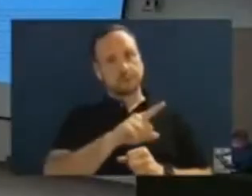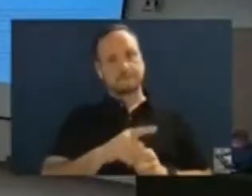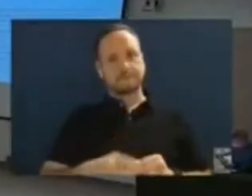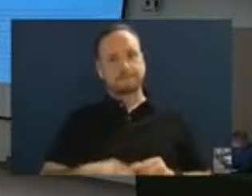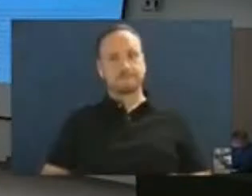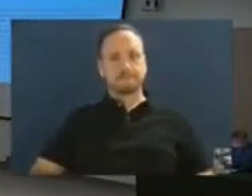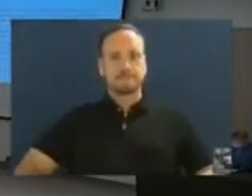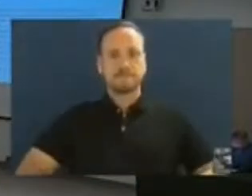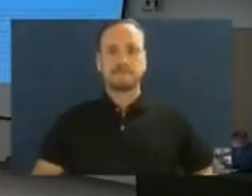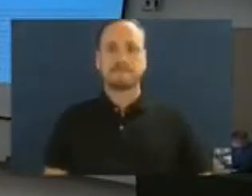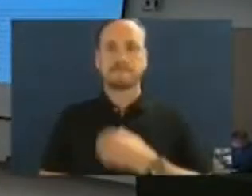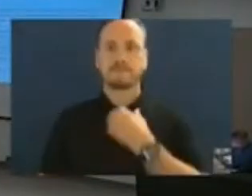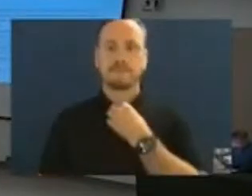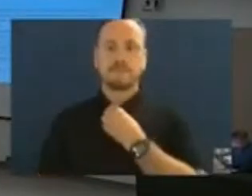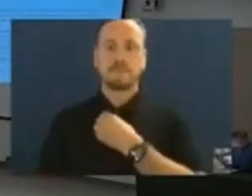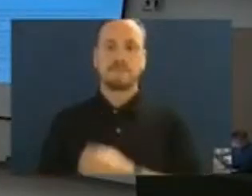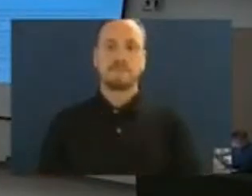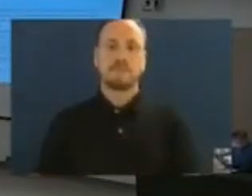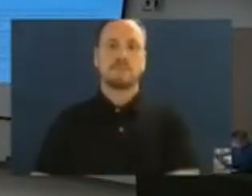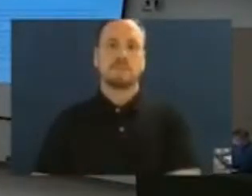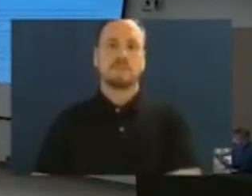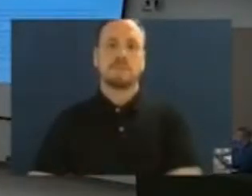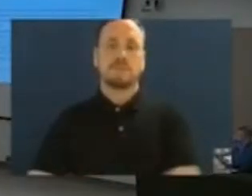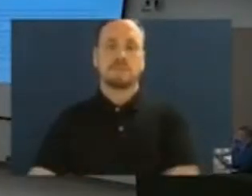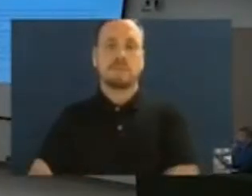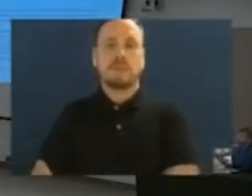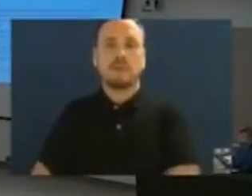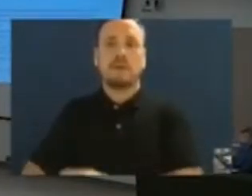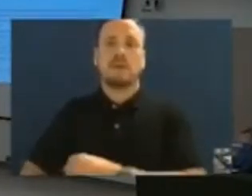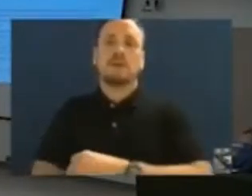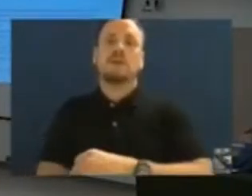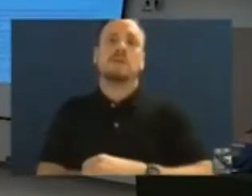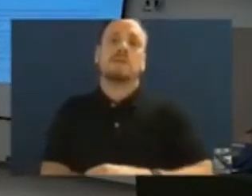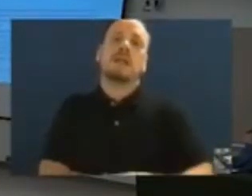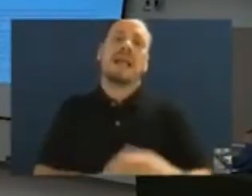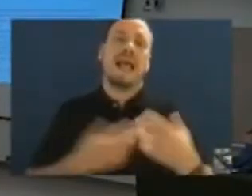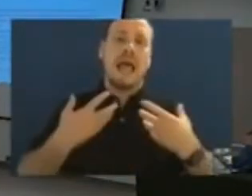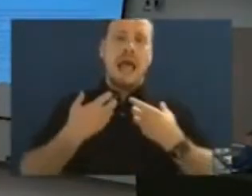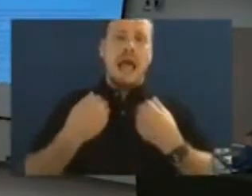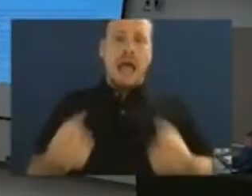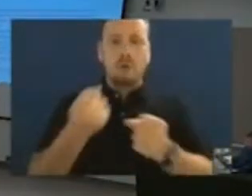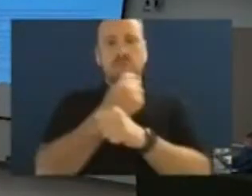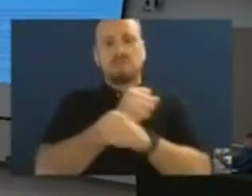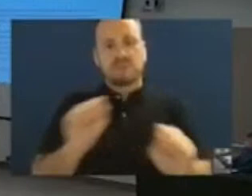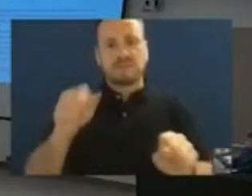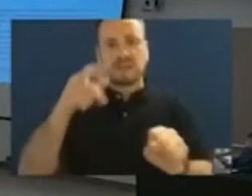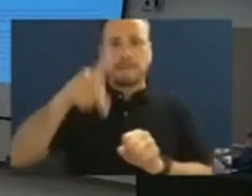Marshall. I'm going to start with the health and safety PPE piece. I